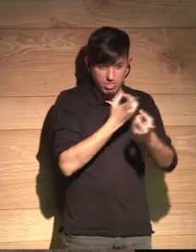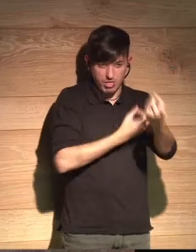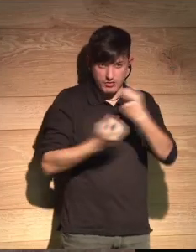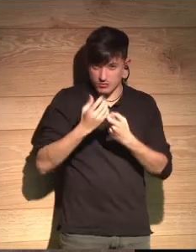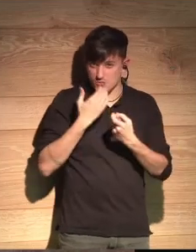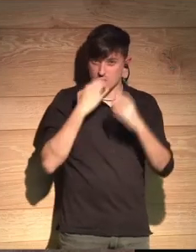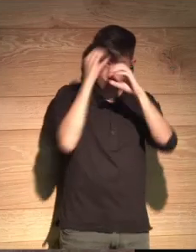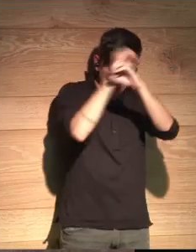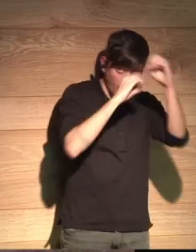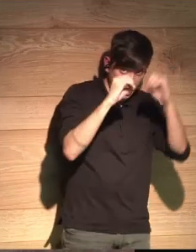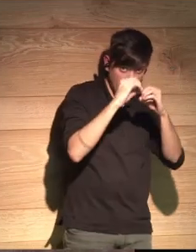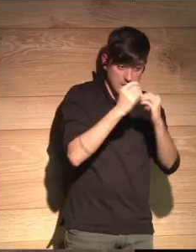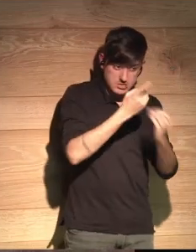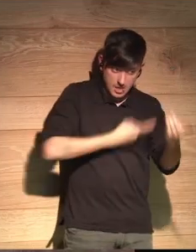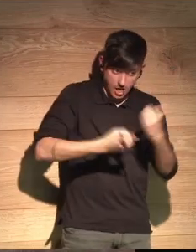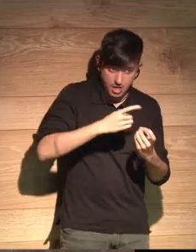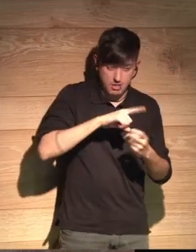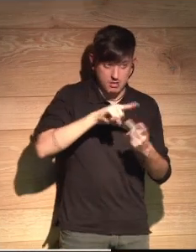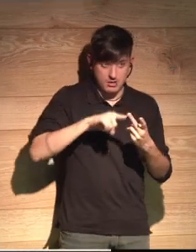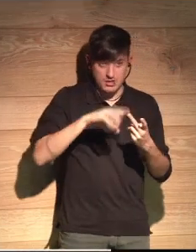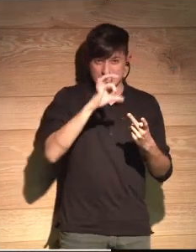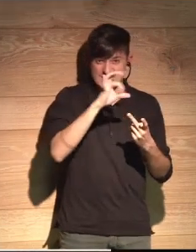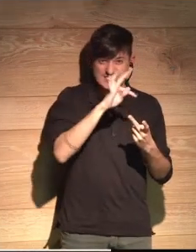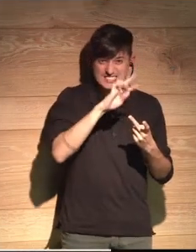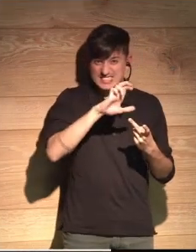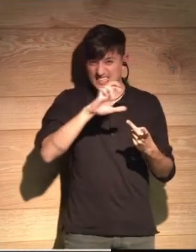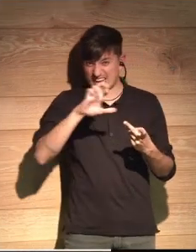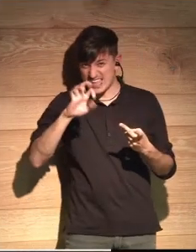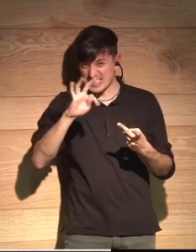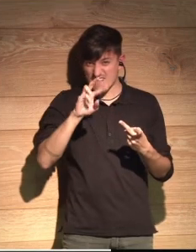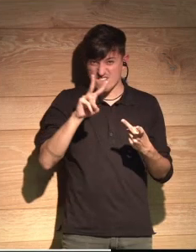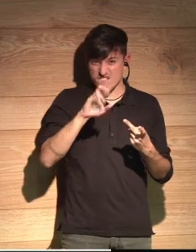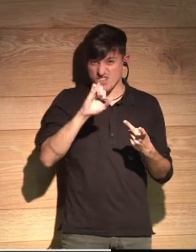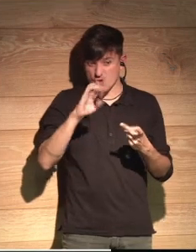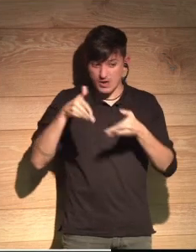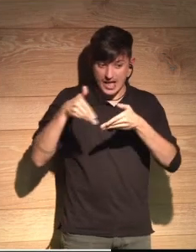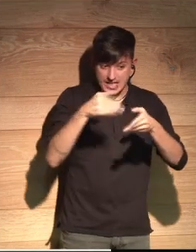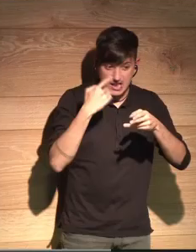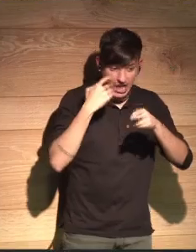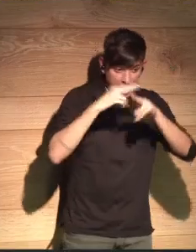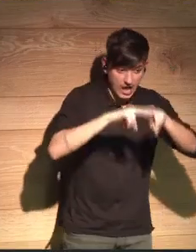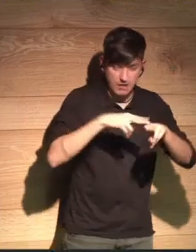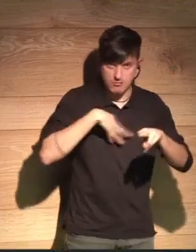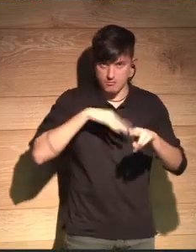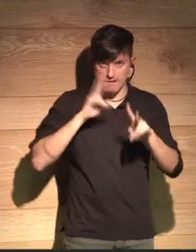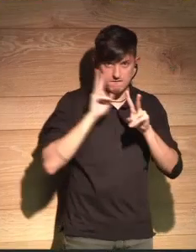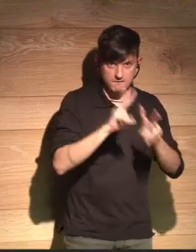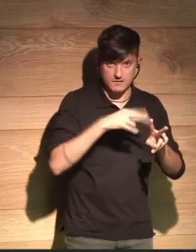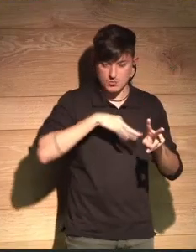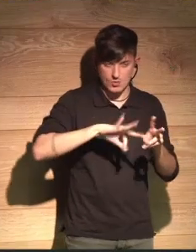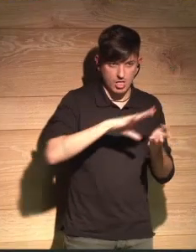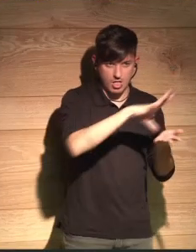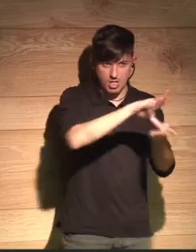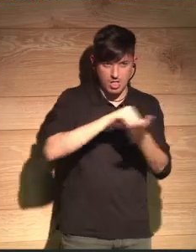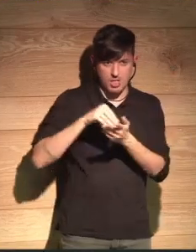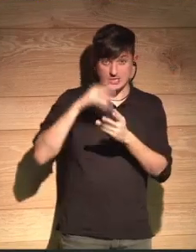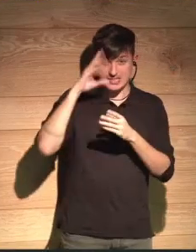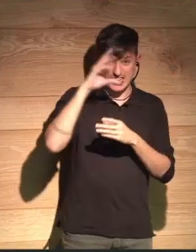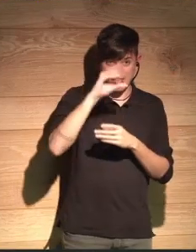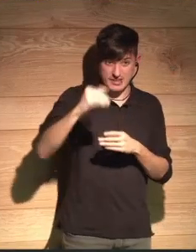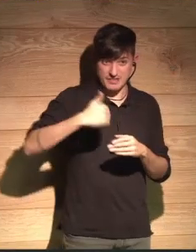Google collects from Street View. You find it in most cities around the world. And you can analyze it with artificial intelligence and map all the trees in a city. It becomes